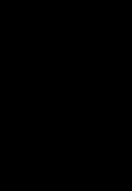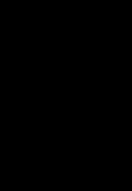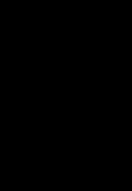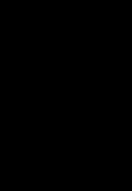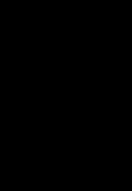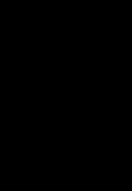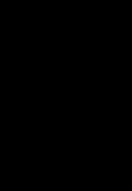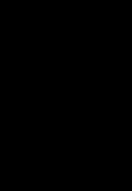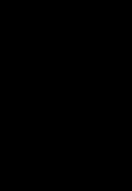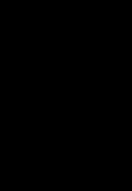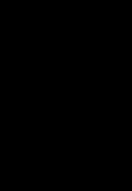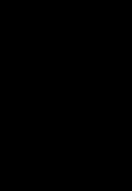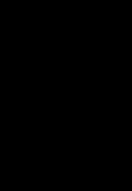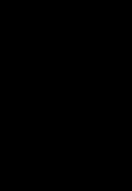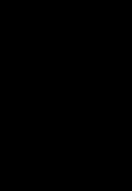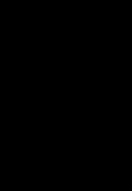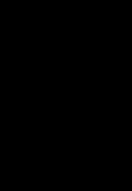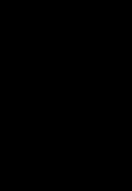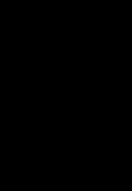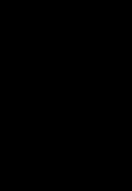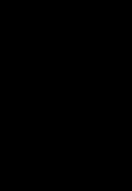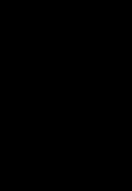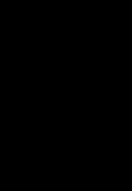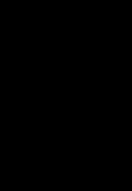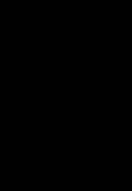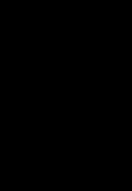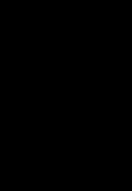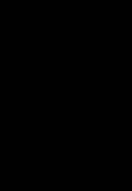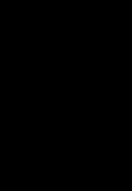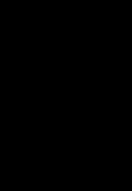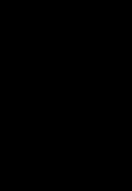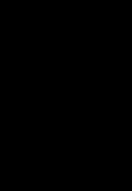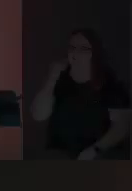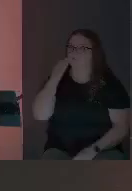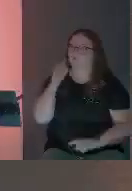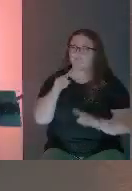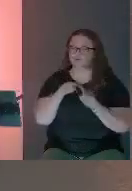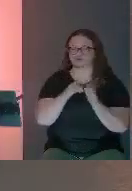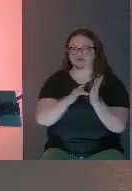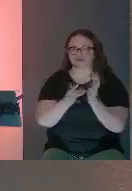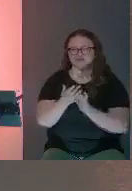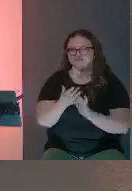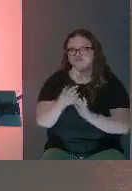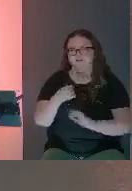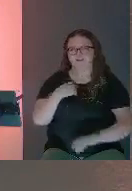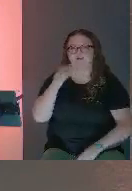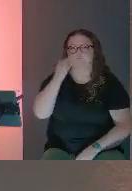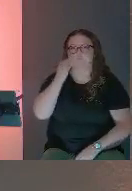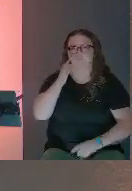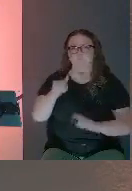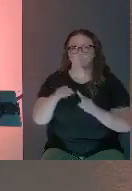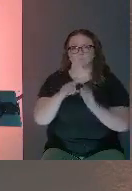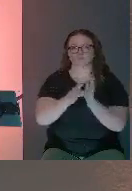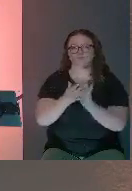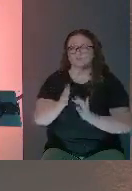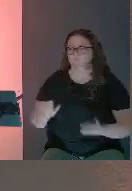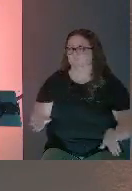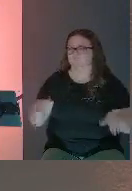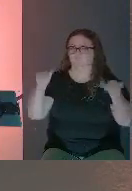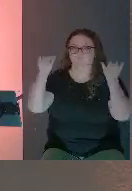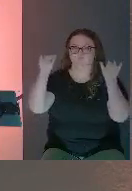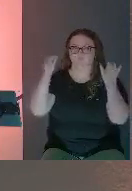say that I am? I knew about Jesus. I knew about Jesus from the time I was a little kid. Thank God for